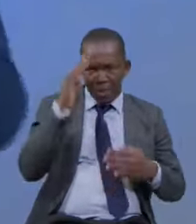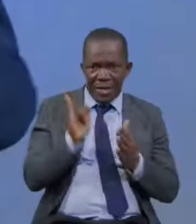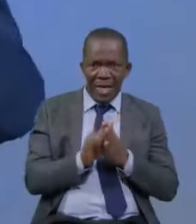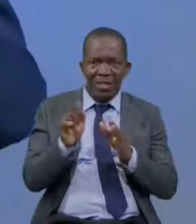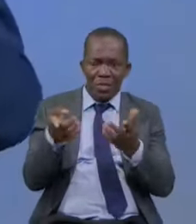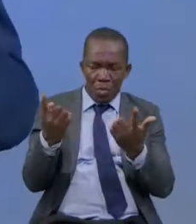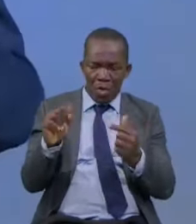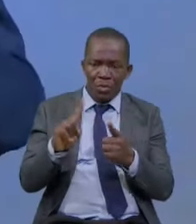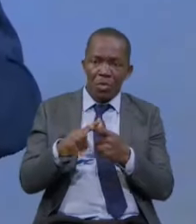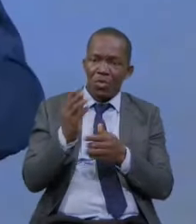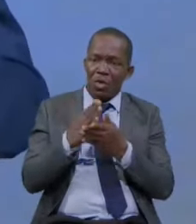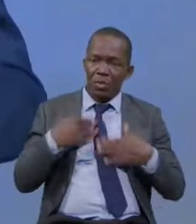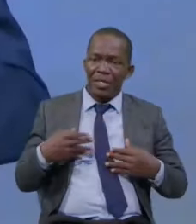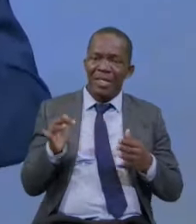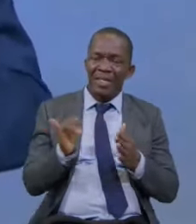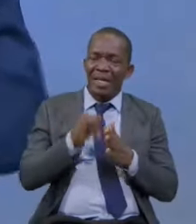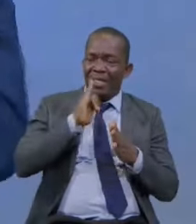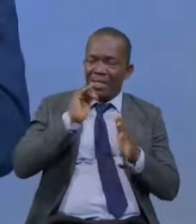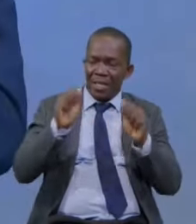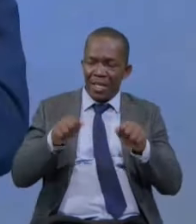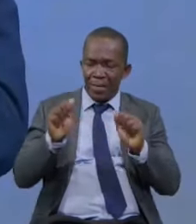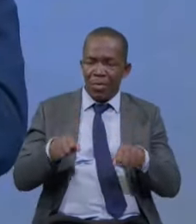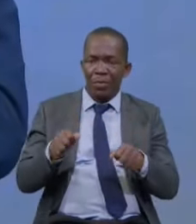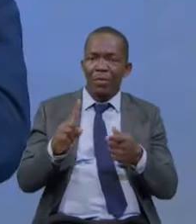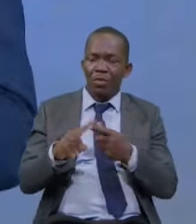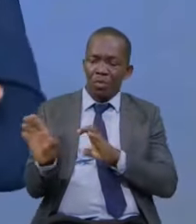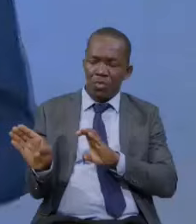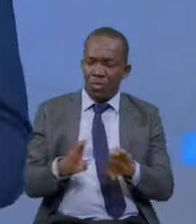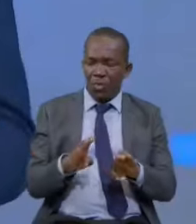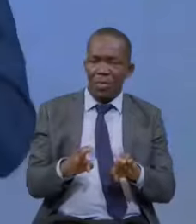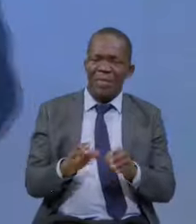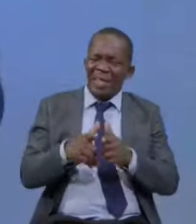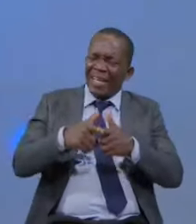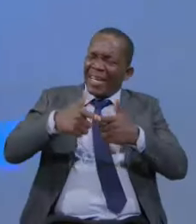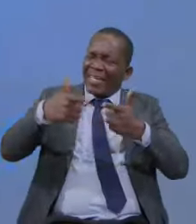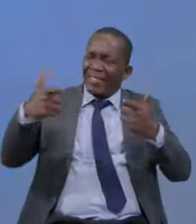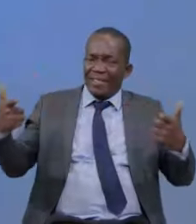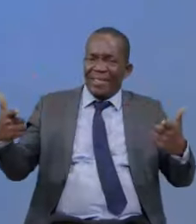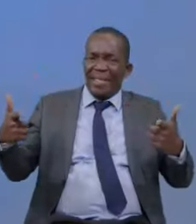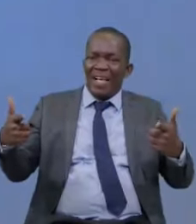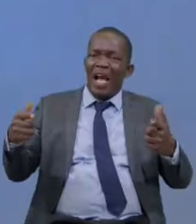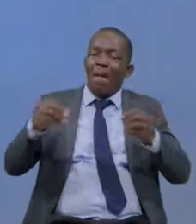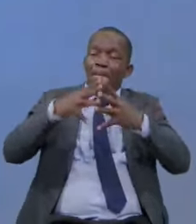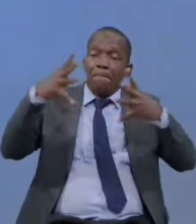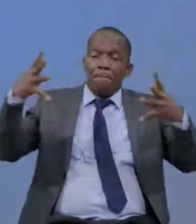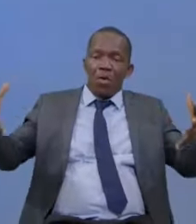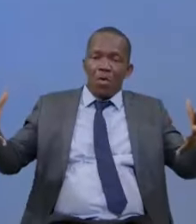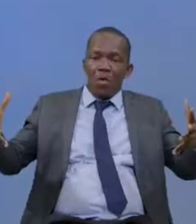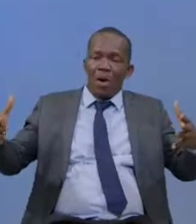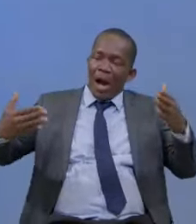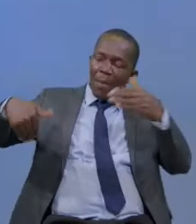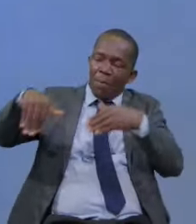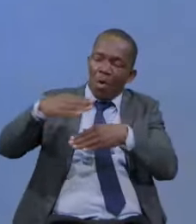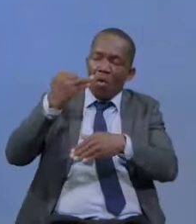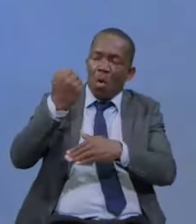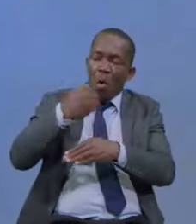is able to do exceeding abundantly above all that we ask